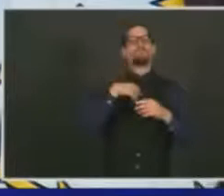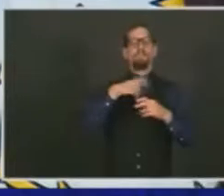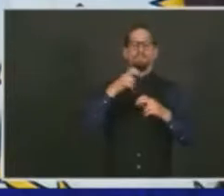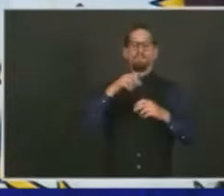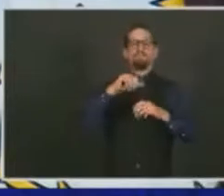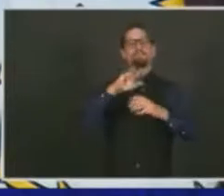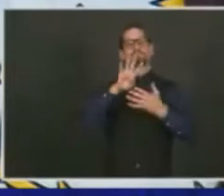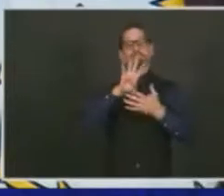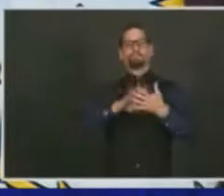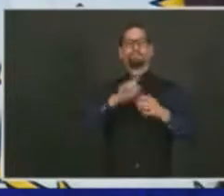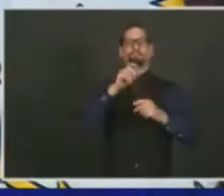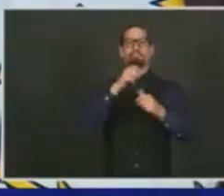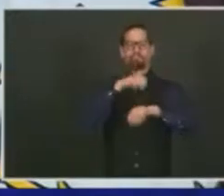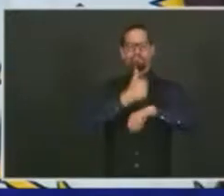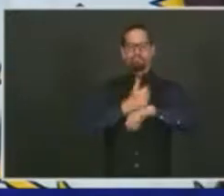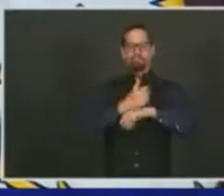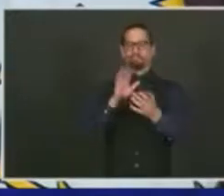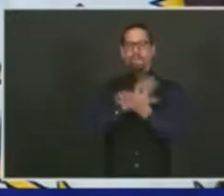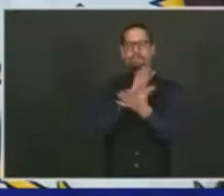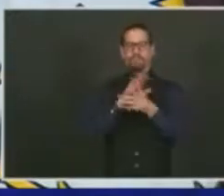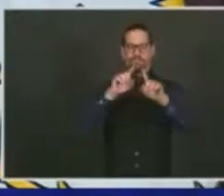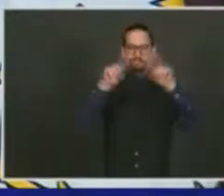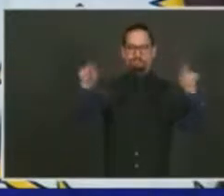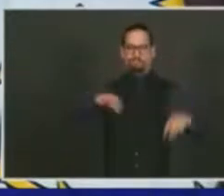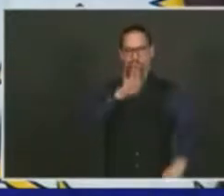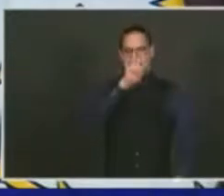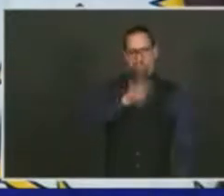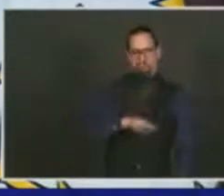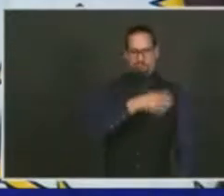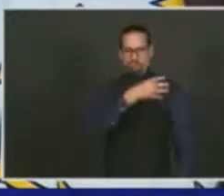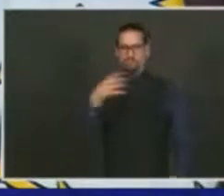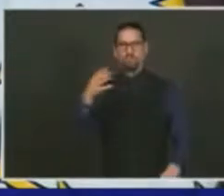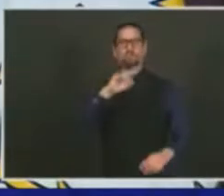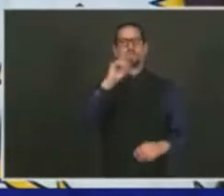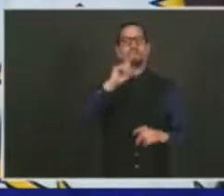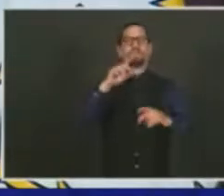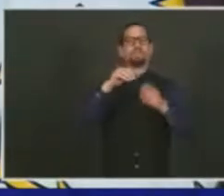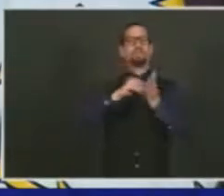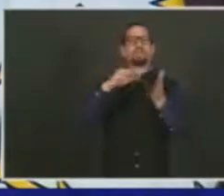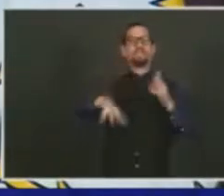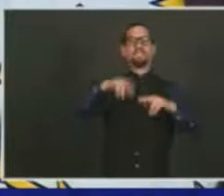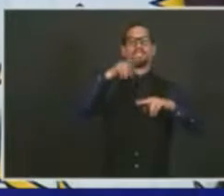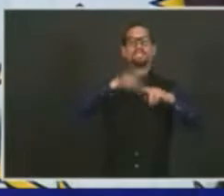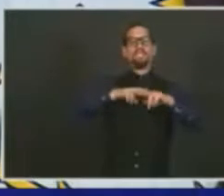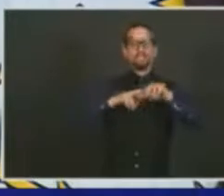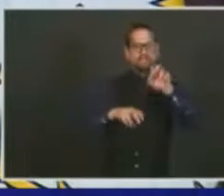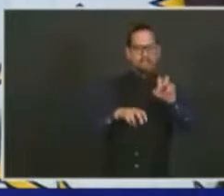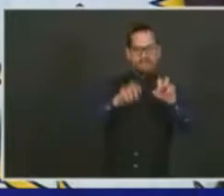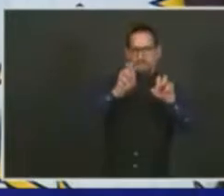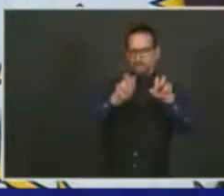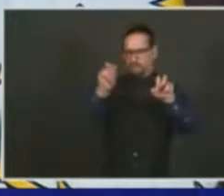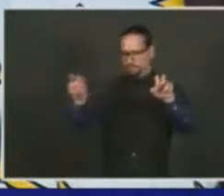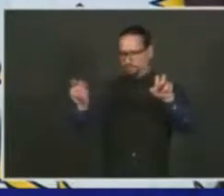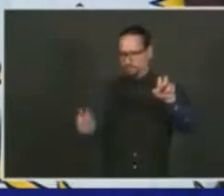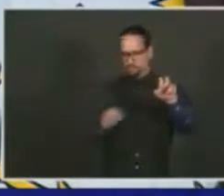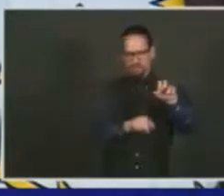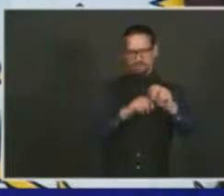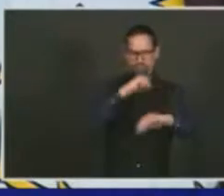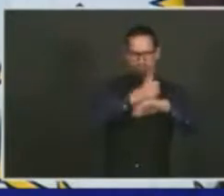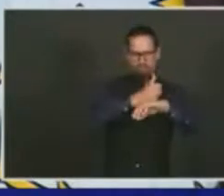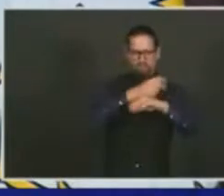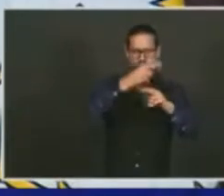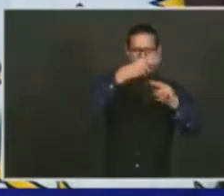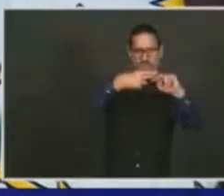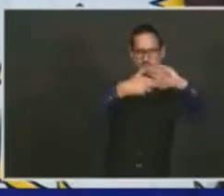accurate seating chart is amazing. It's tough for the contact tracers to do their job if they